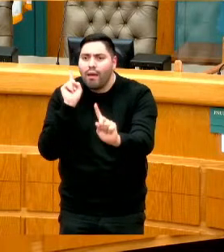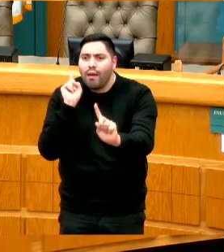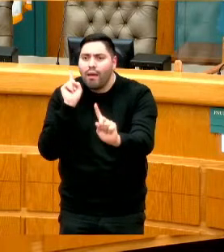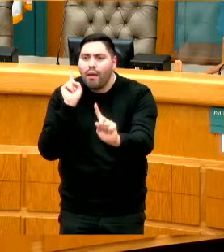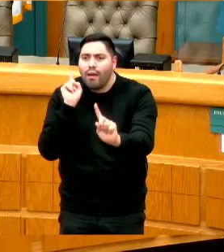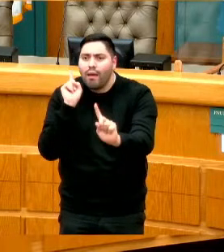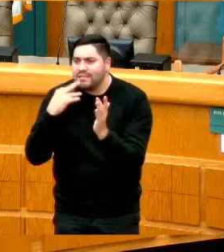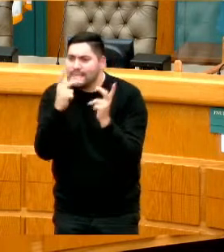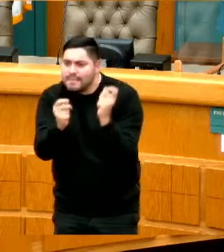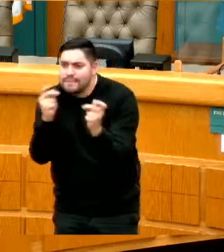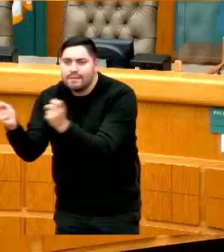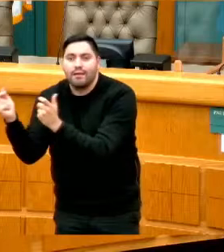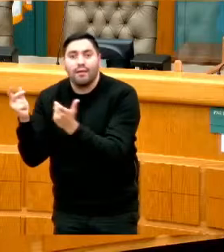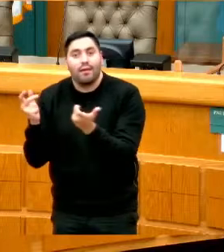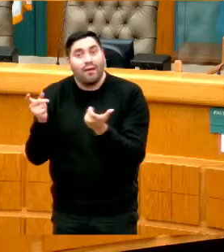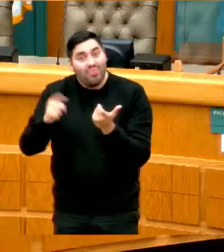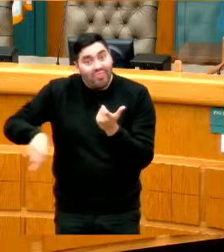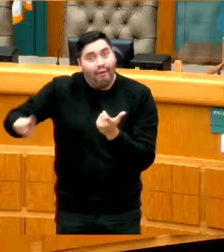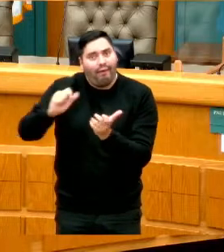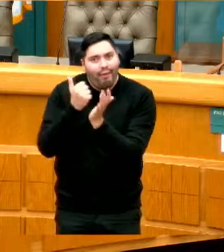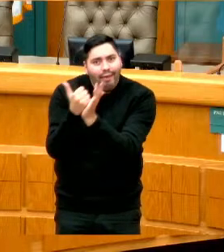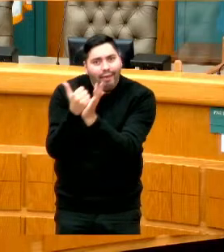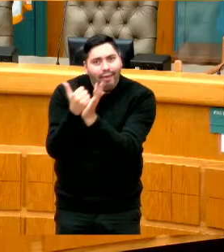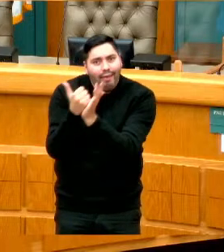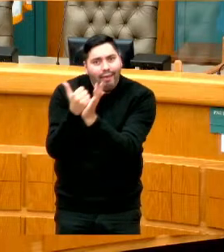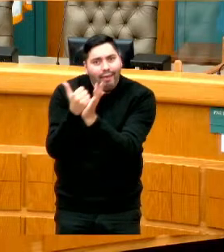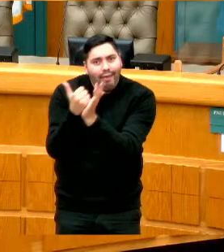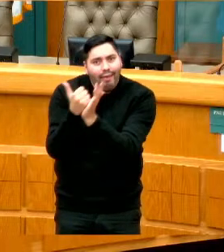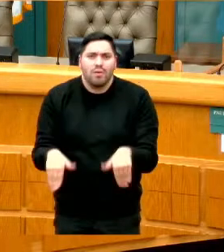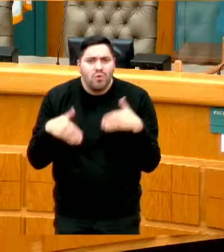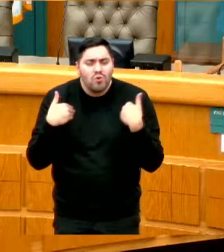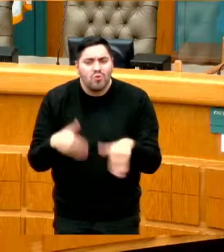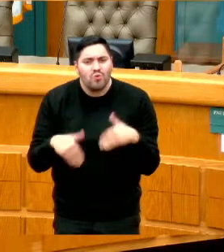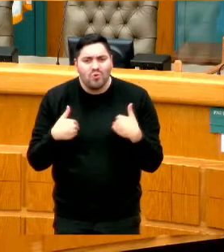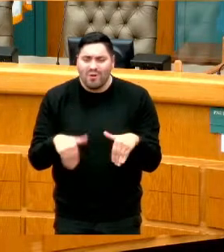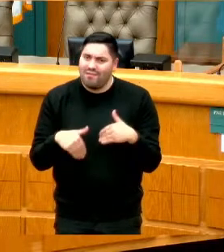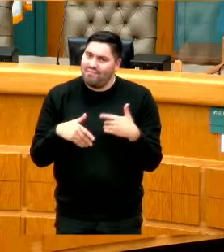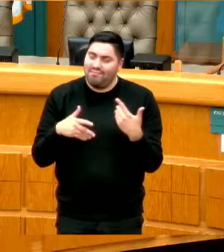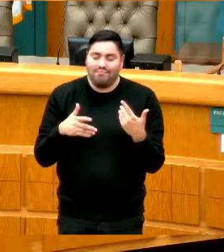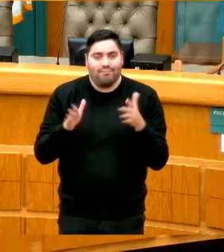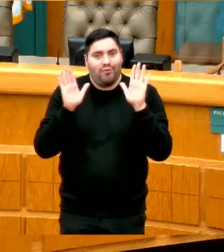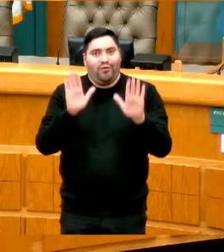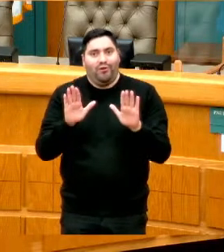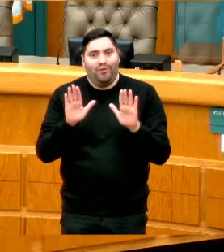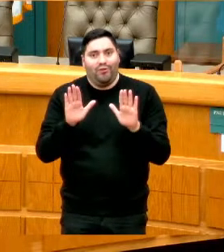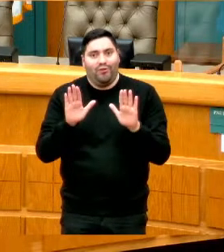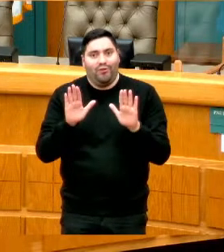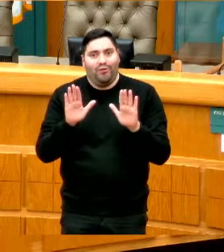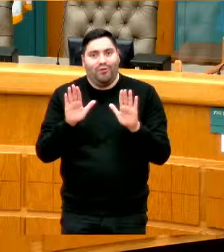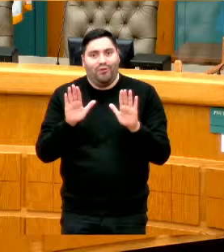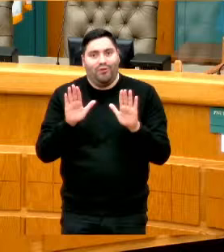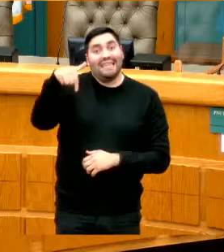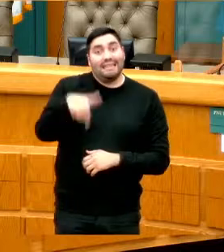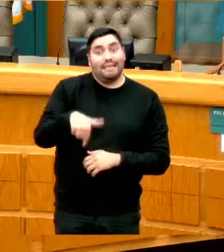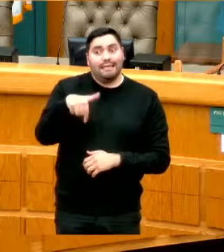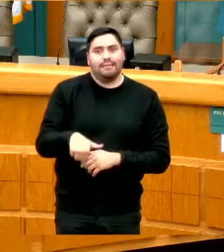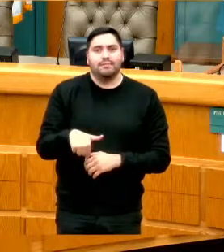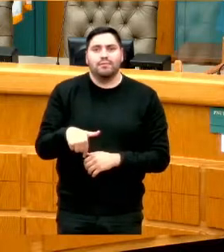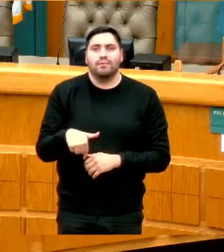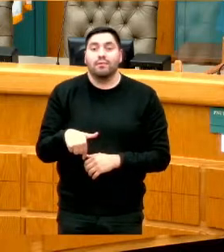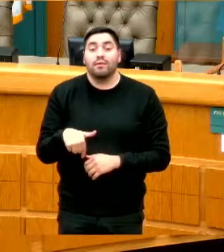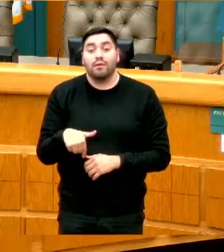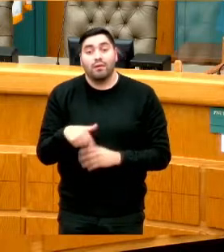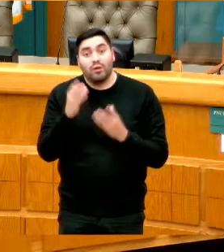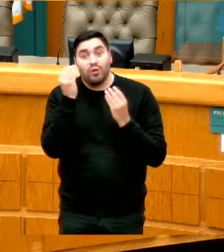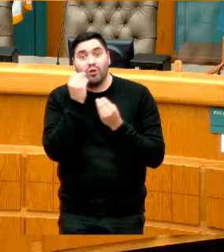us at these mega clinics and help us when we're on their own college campuses. This is probably the greatest source